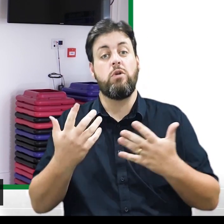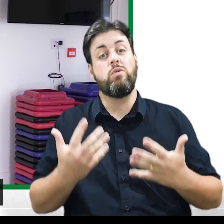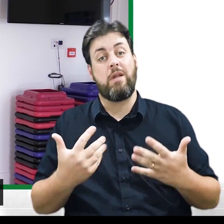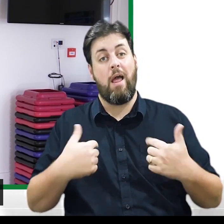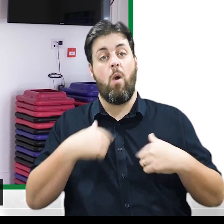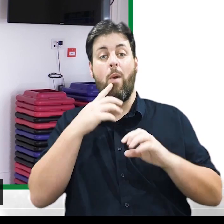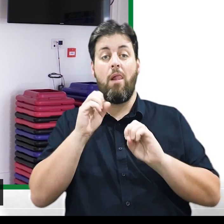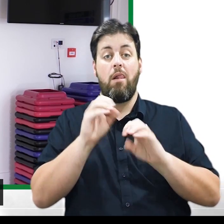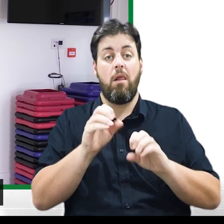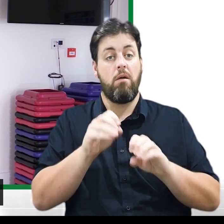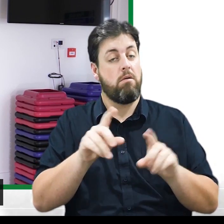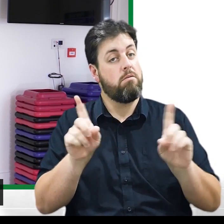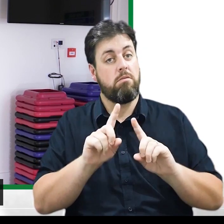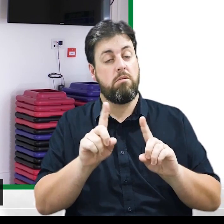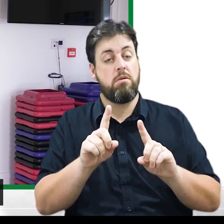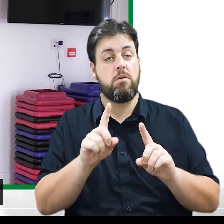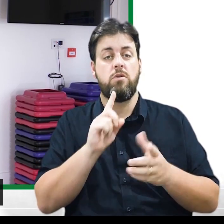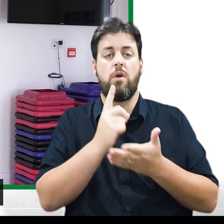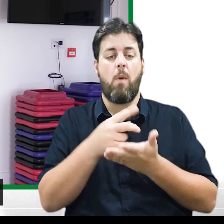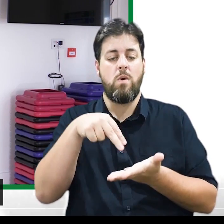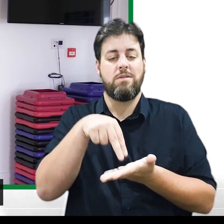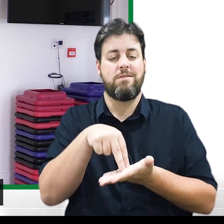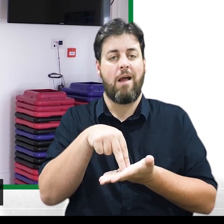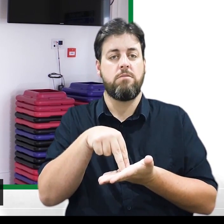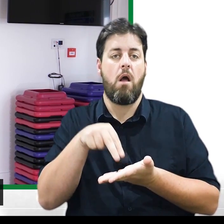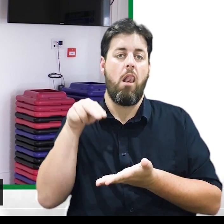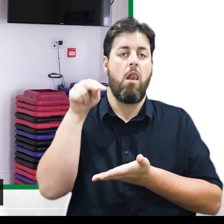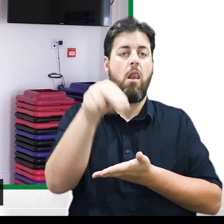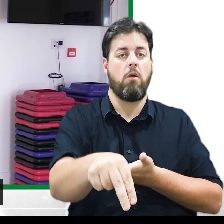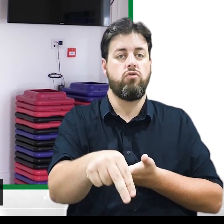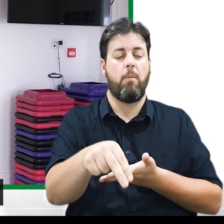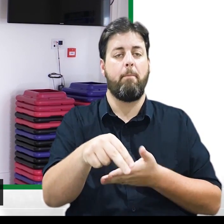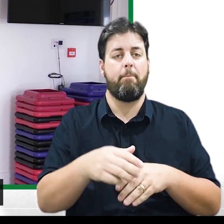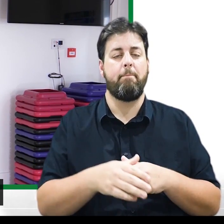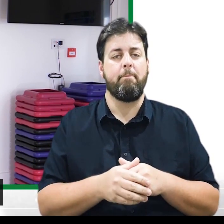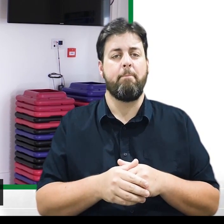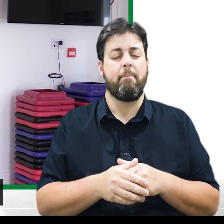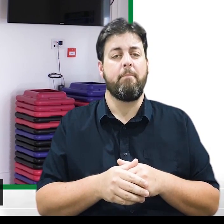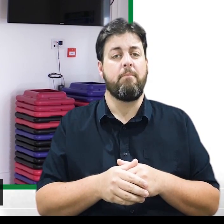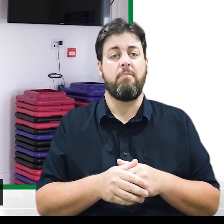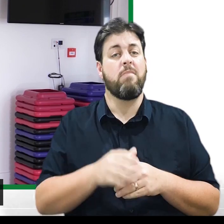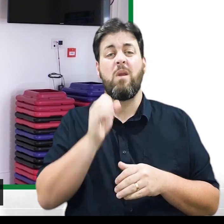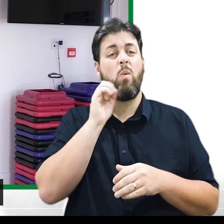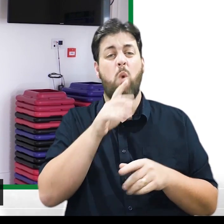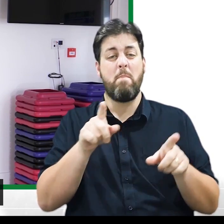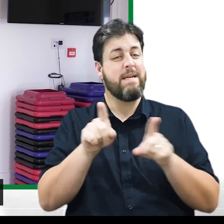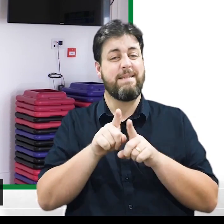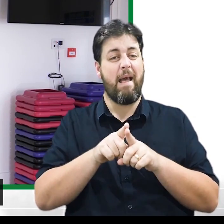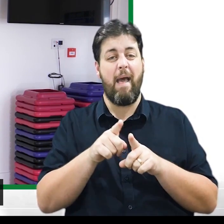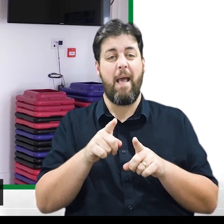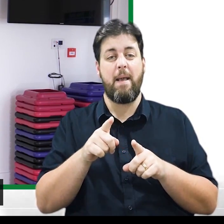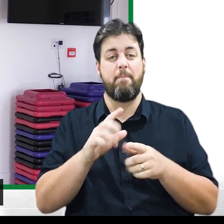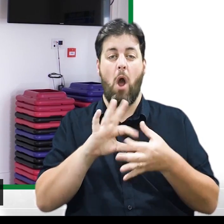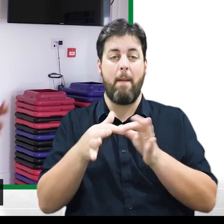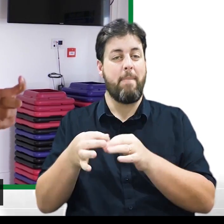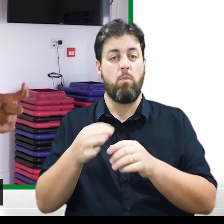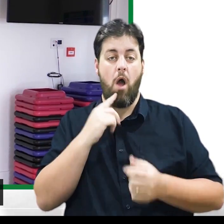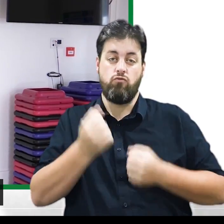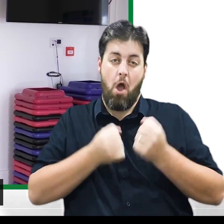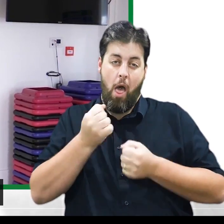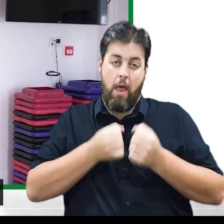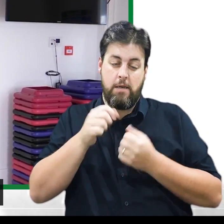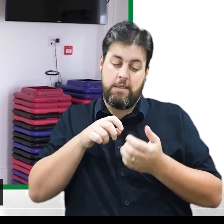little bit about the standing long jump. It's not that, clearly it's not going to be the same as the one where you run all the way down,